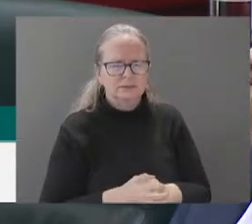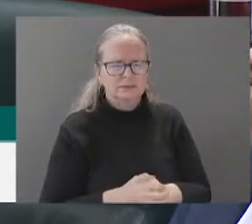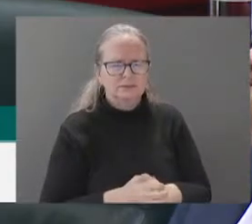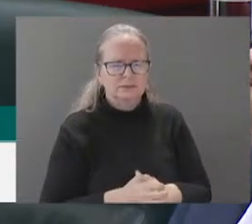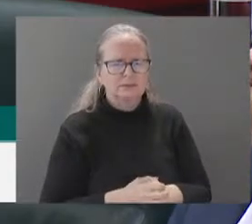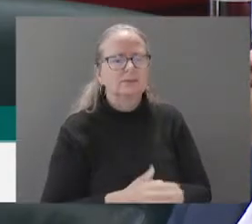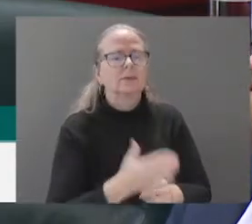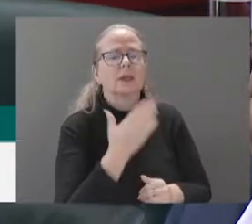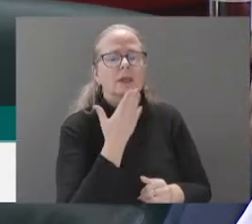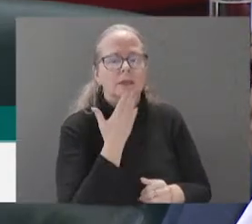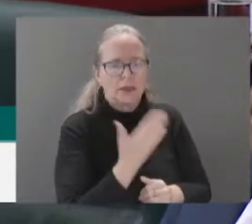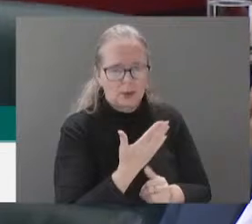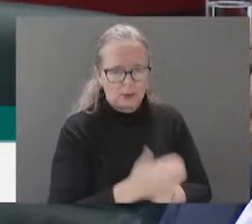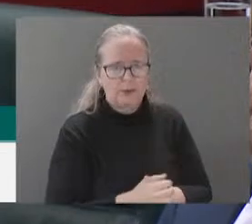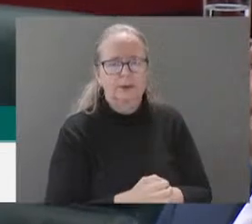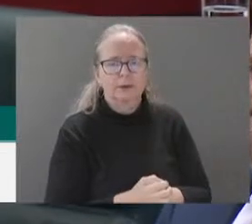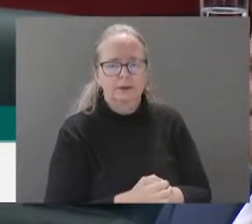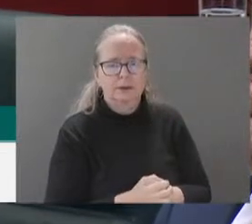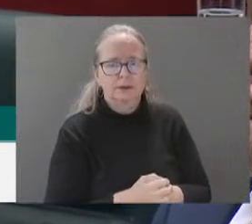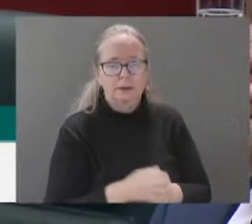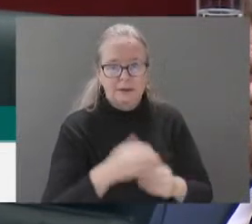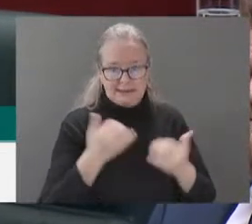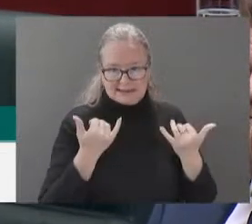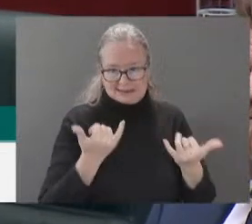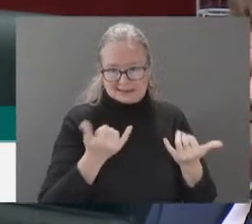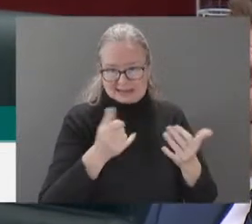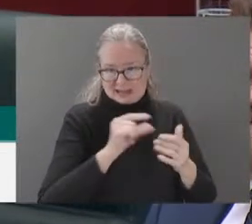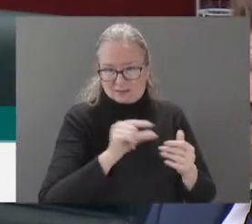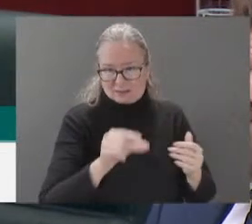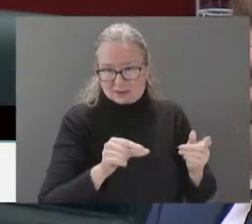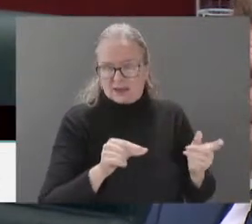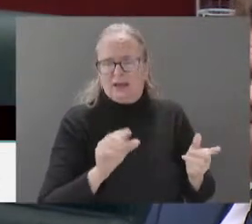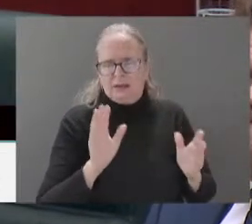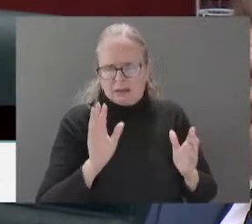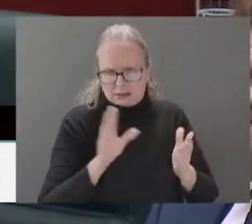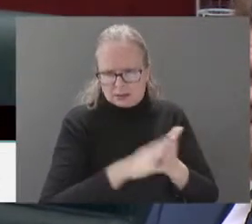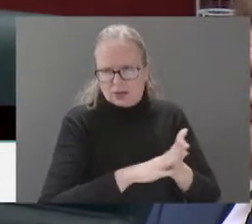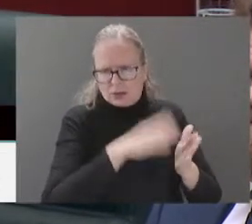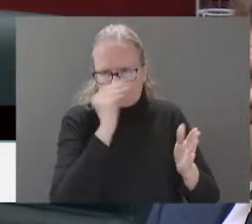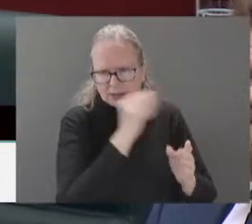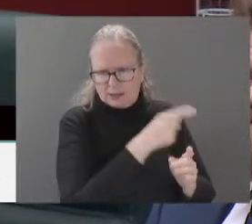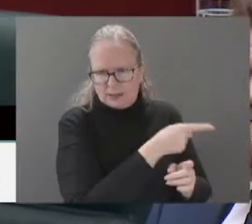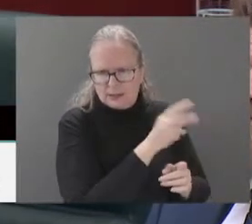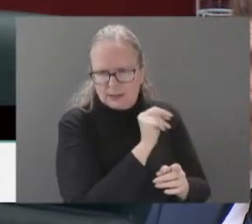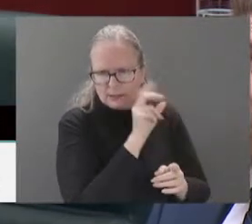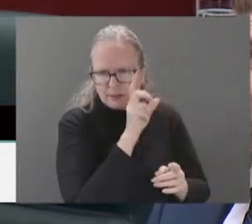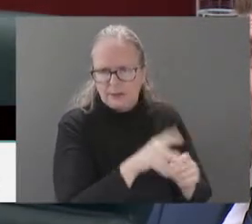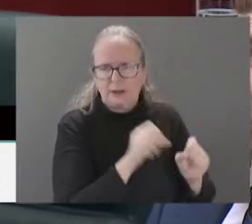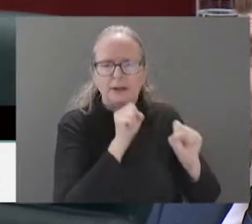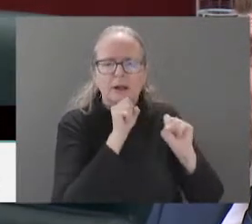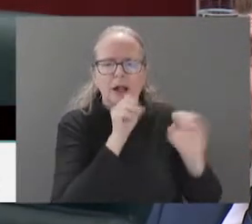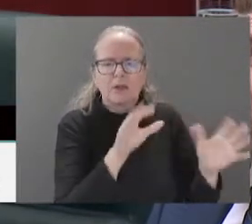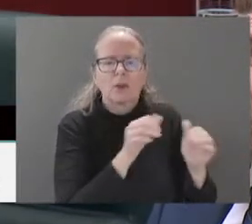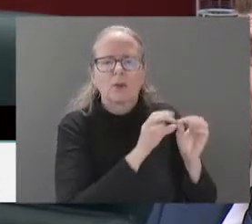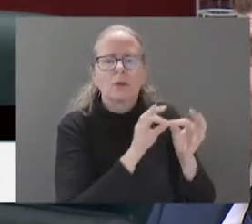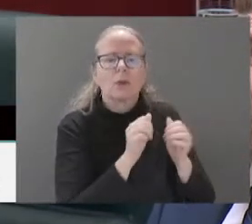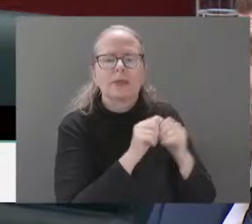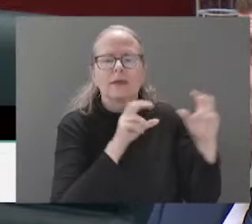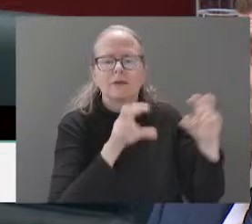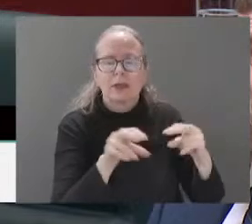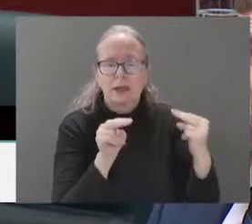this government is not going to take any lessons from the NDP when it comes to investing in our roadways just the 10year average Mr Speaker in our estimates shows a